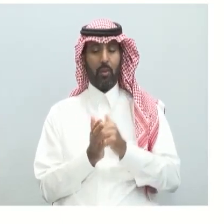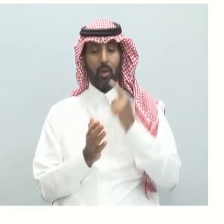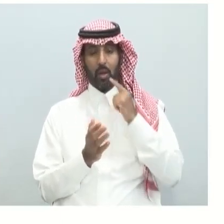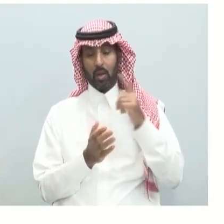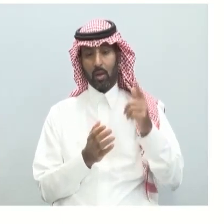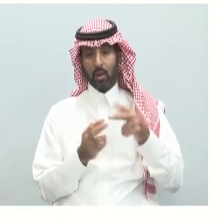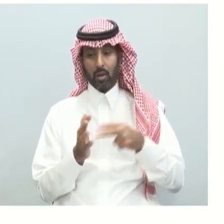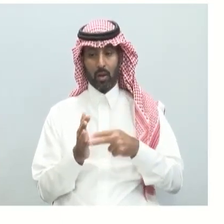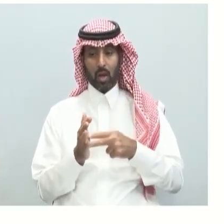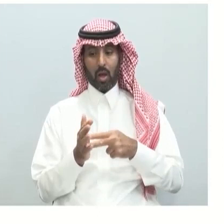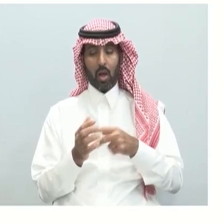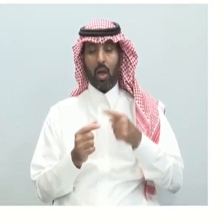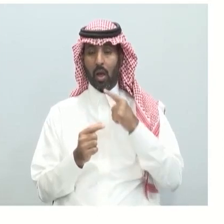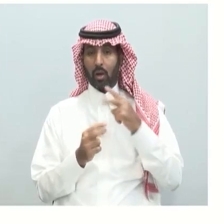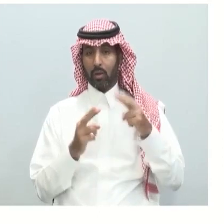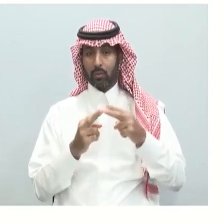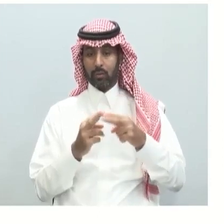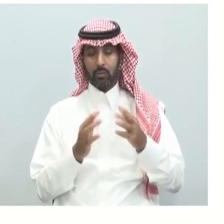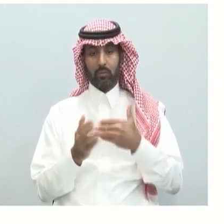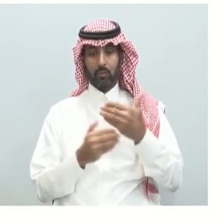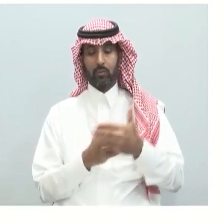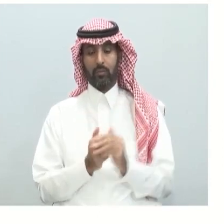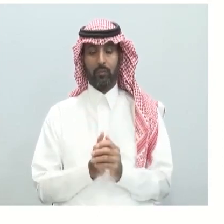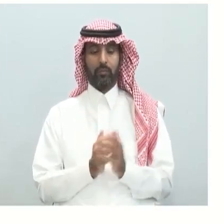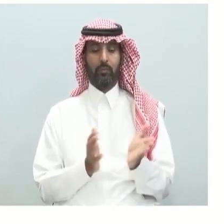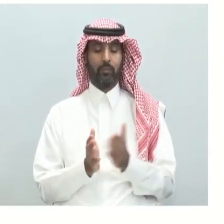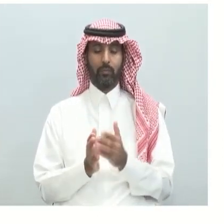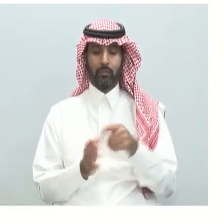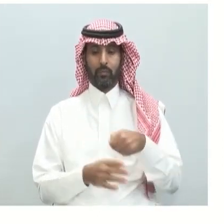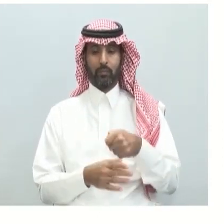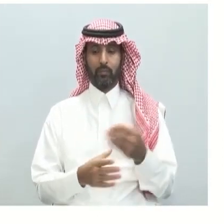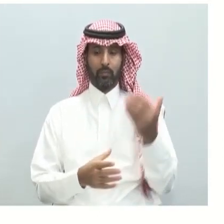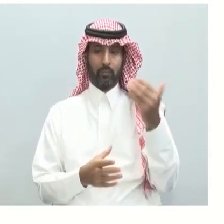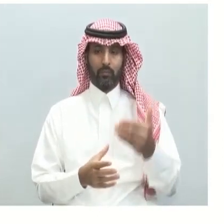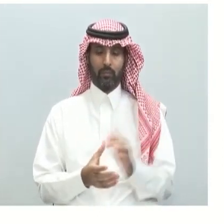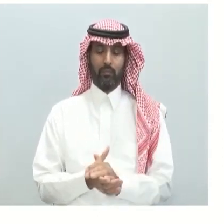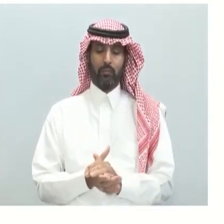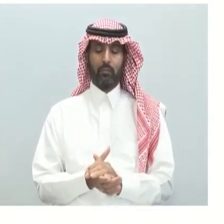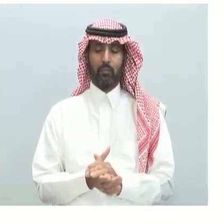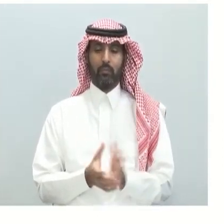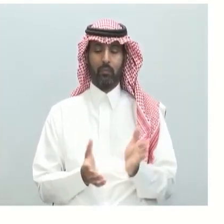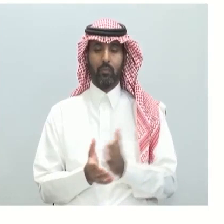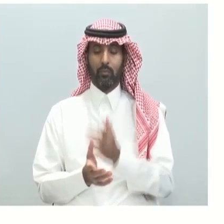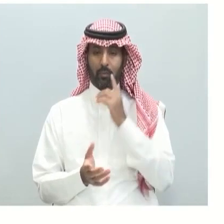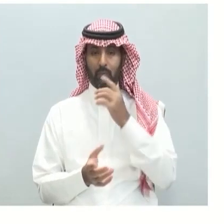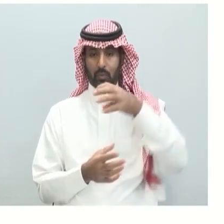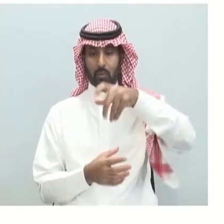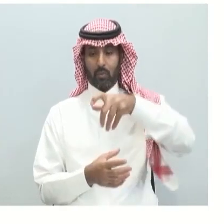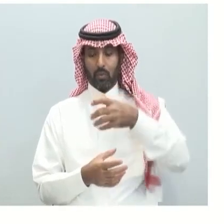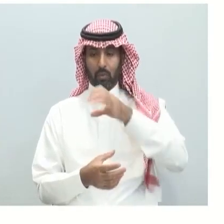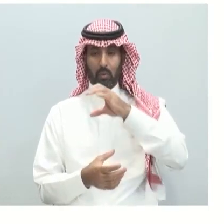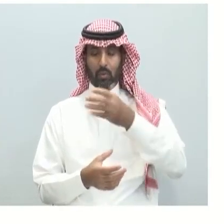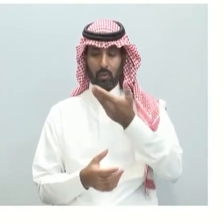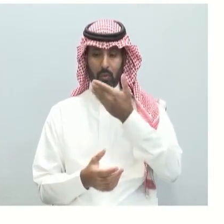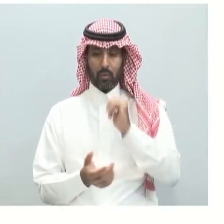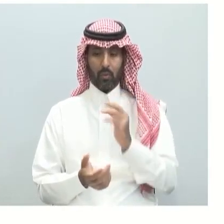this chart: public utility, the local electricity supply, cooking, heating, gas, local water supply. And then we